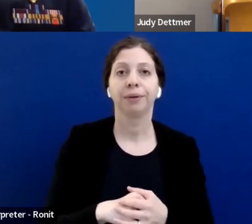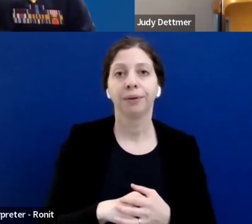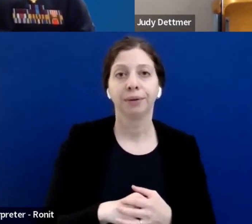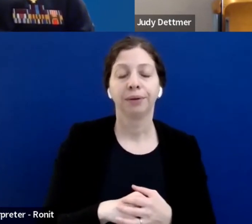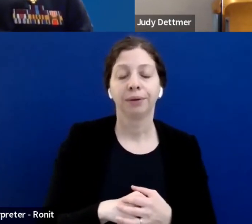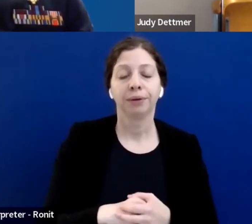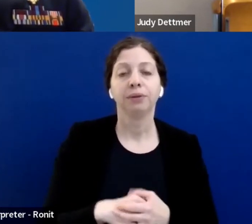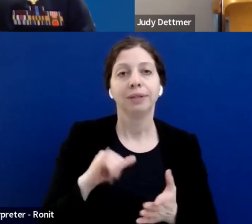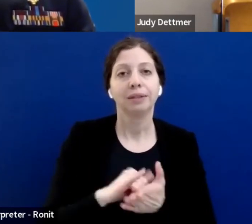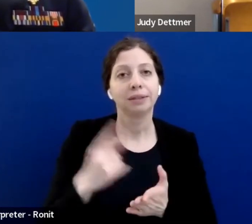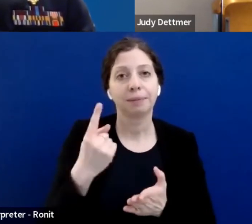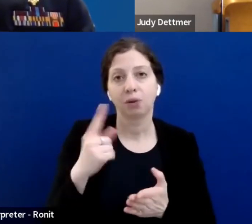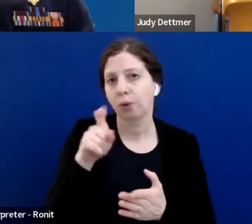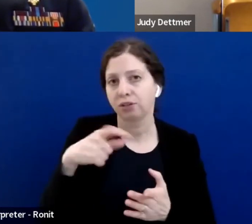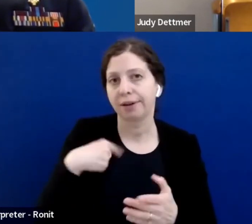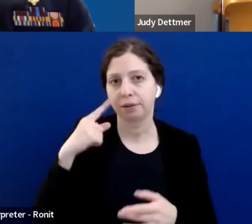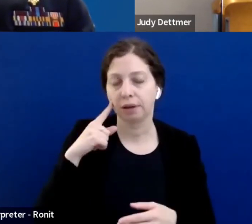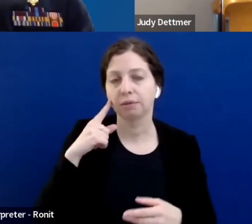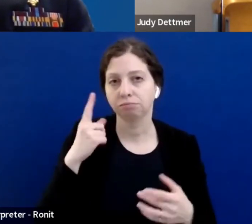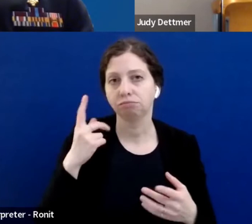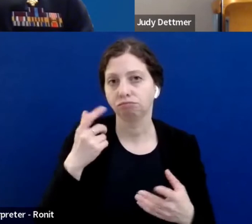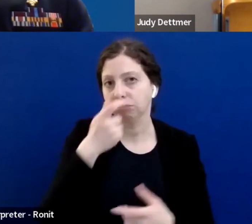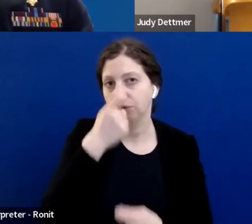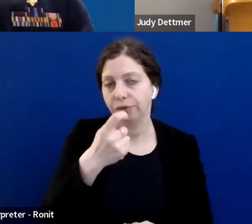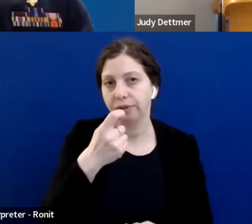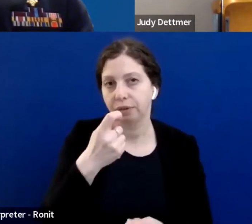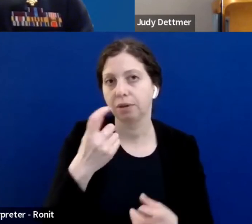So that's a question that I think that we have an interest in